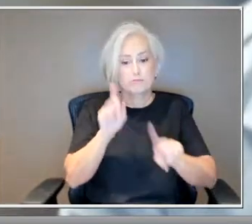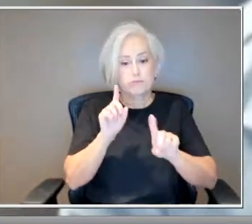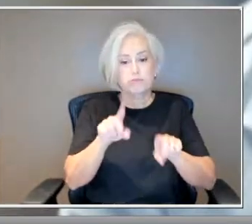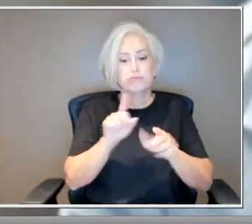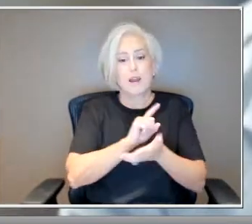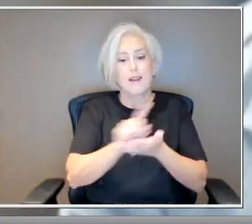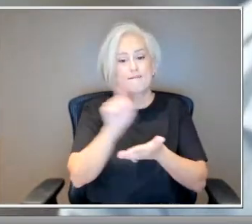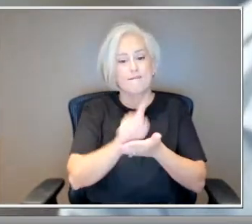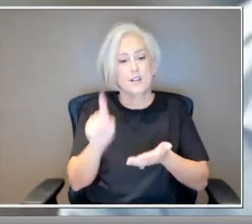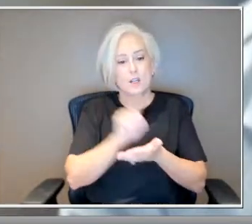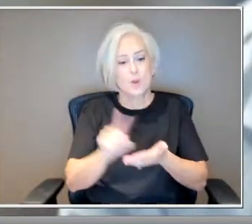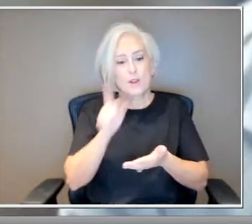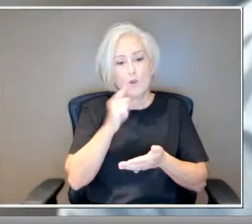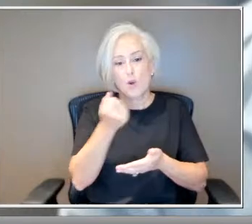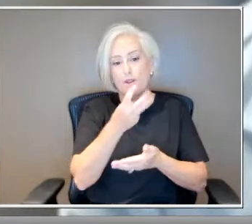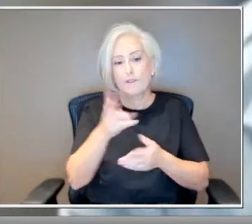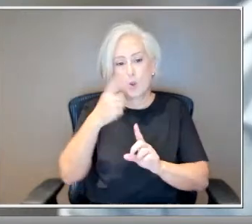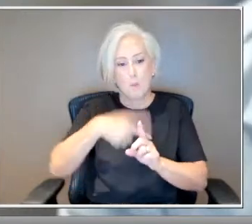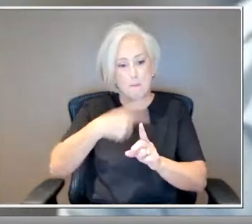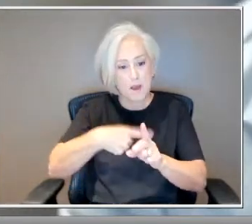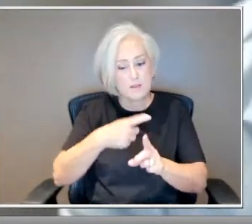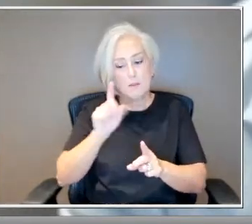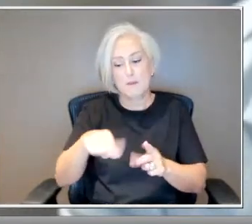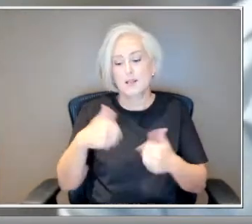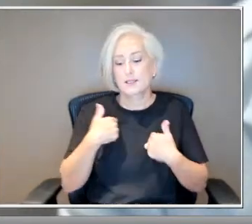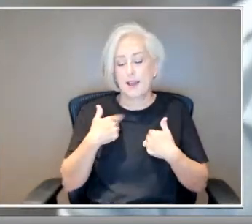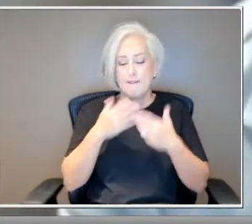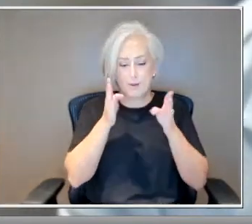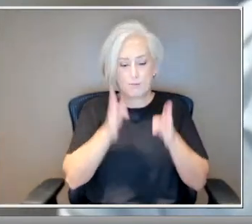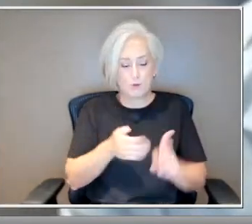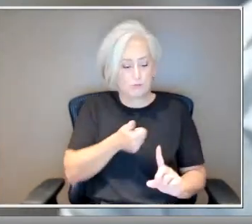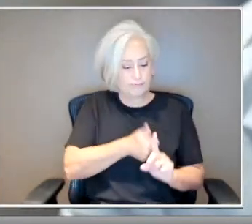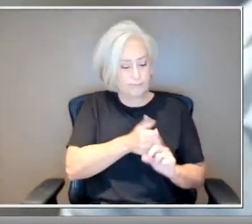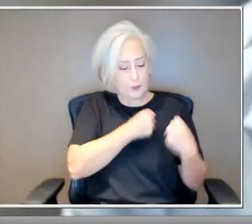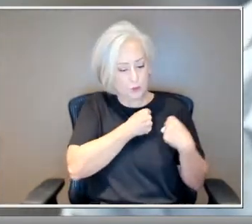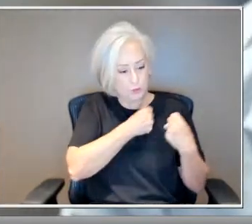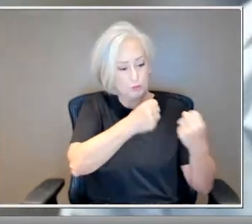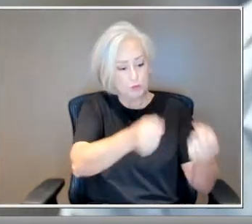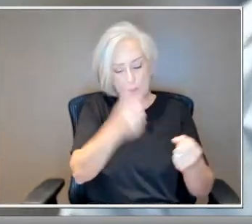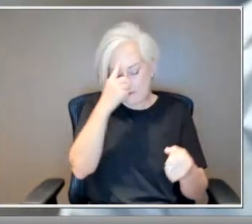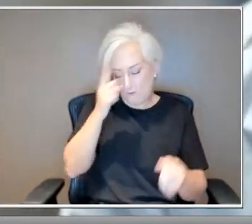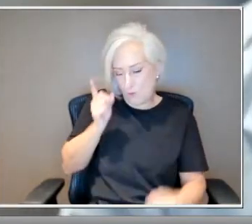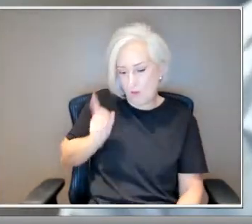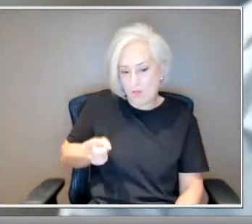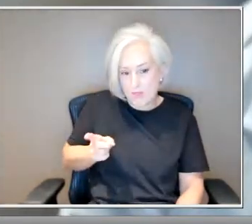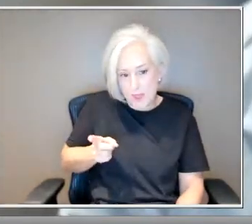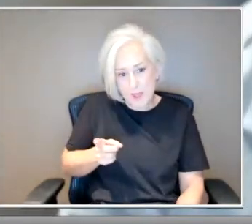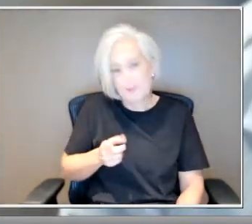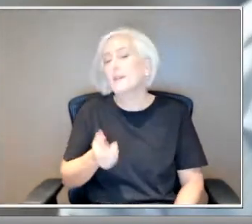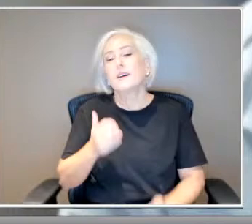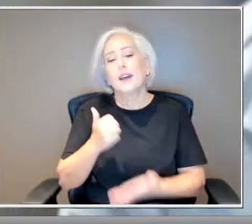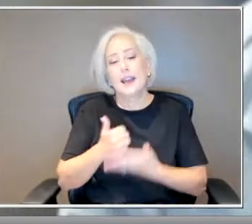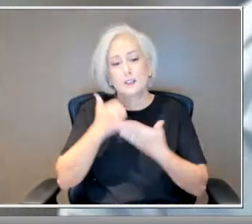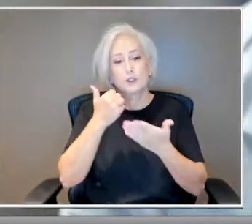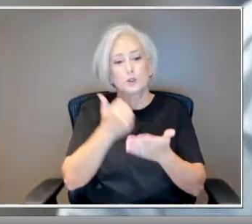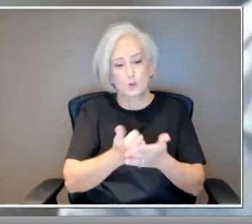drive them in. You need someone who does what we call dressing changes on the drive line side. So you need good